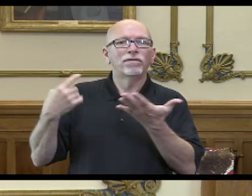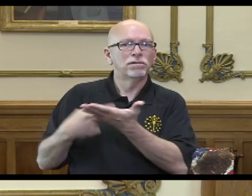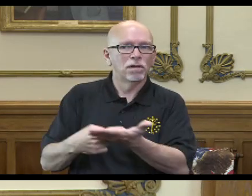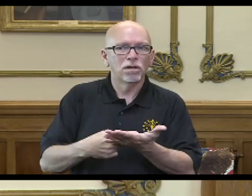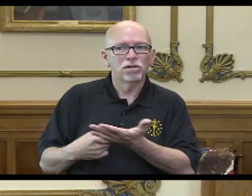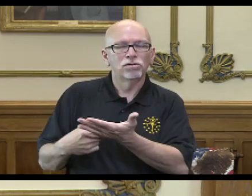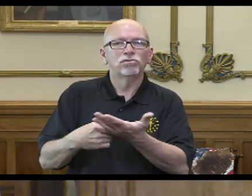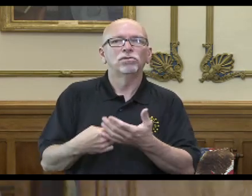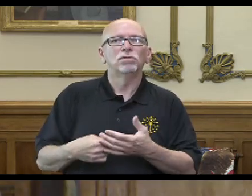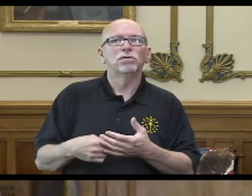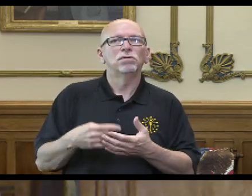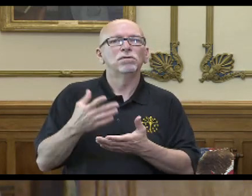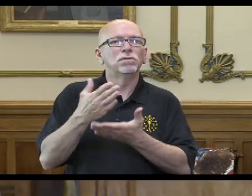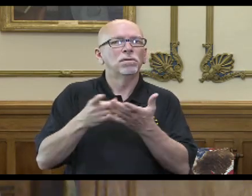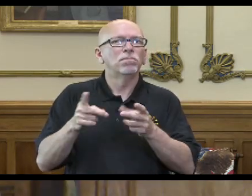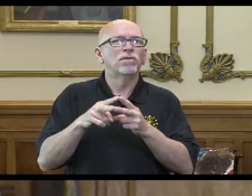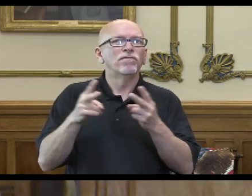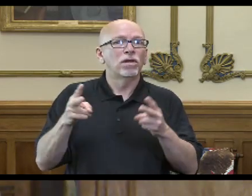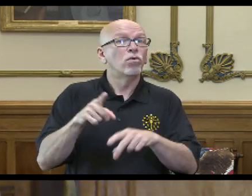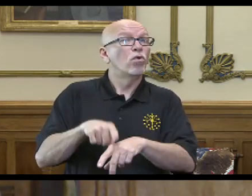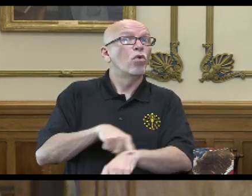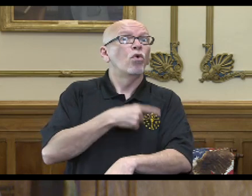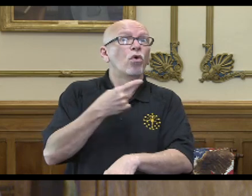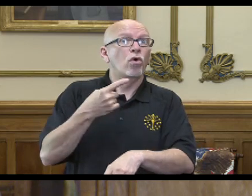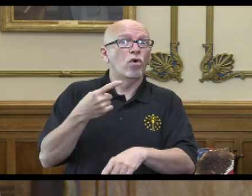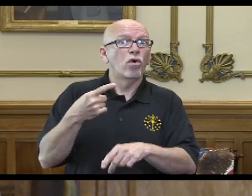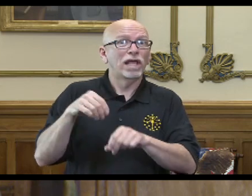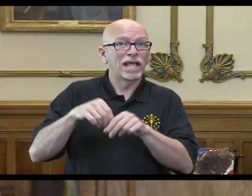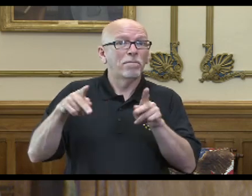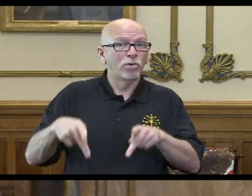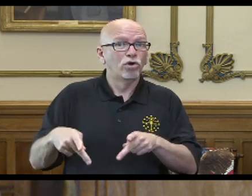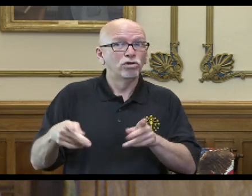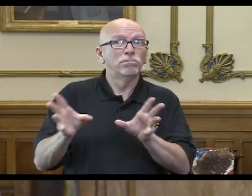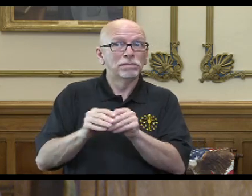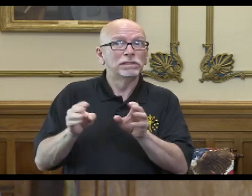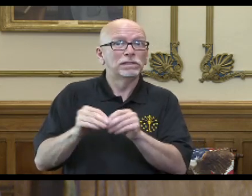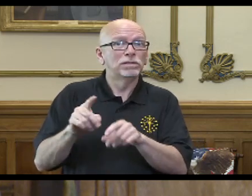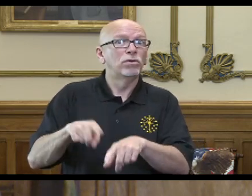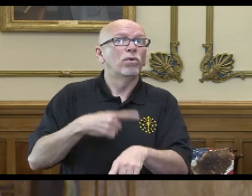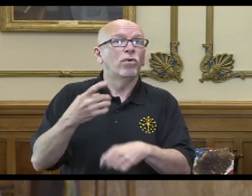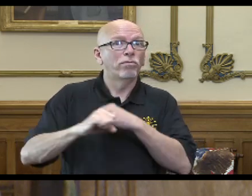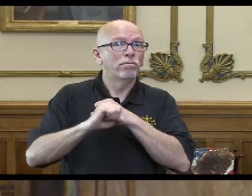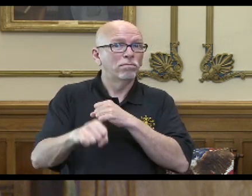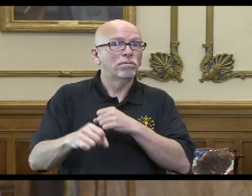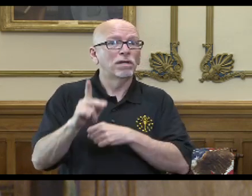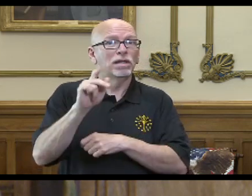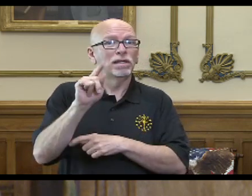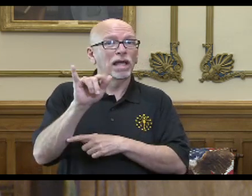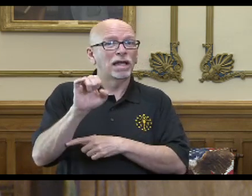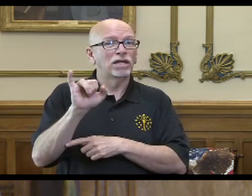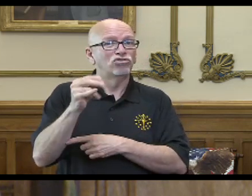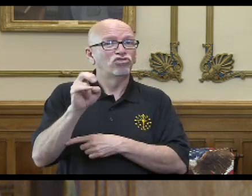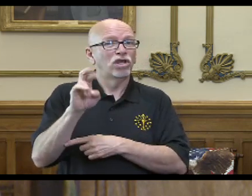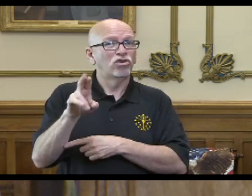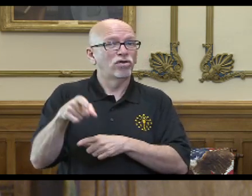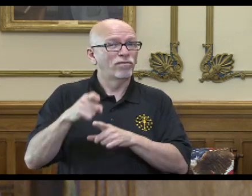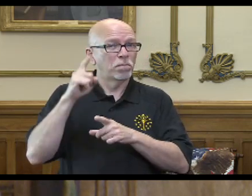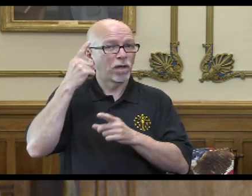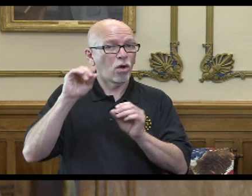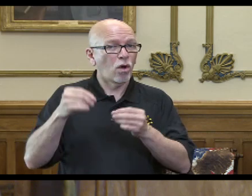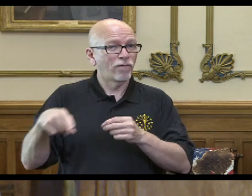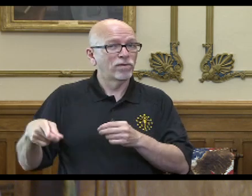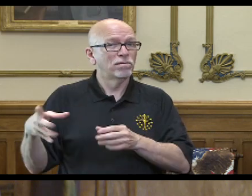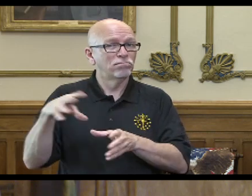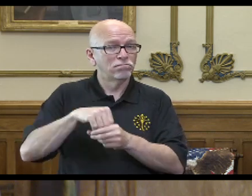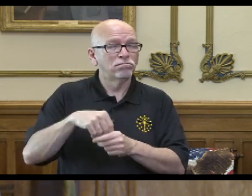There were a couple of very long in-person meetings. We had input from Katie Jenner here, who represents the governor's office.